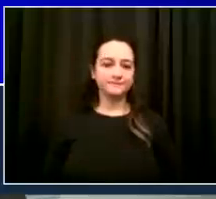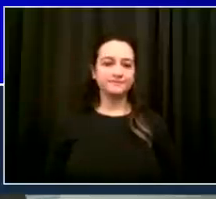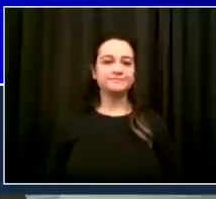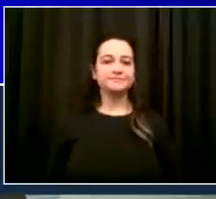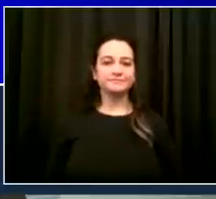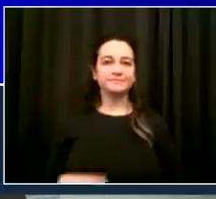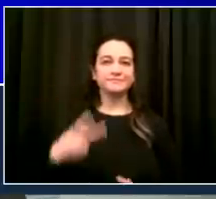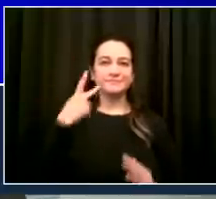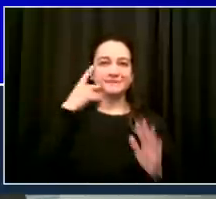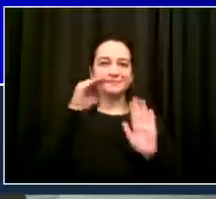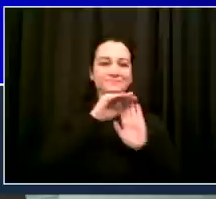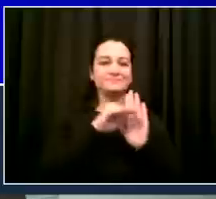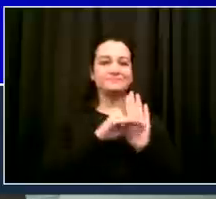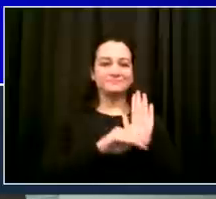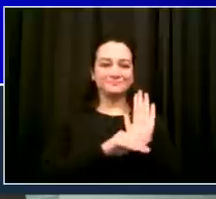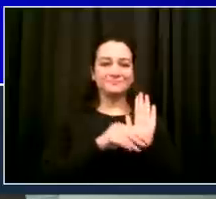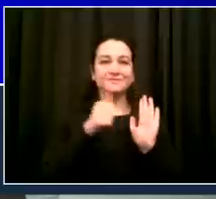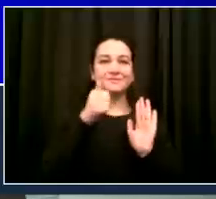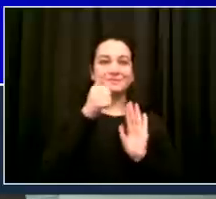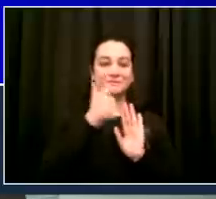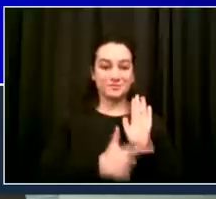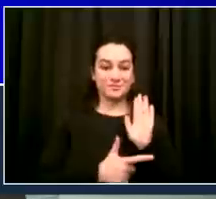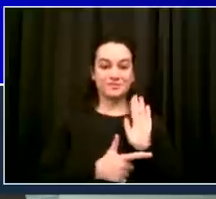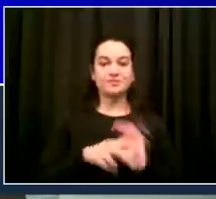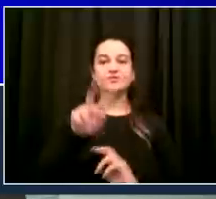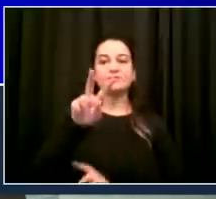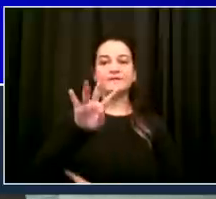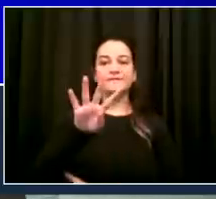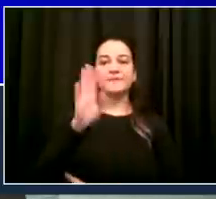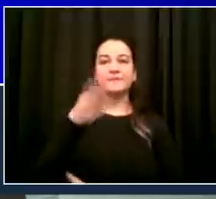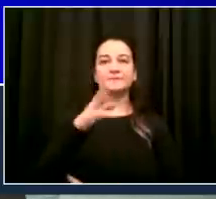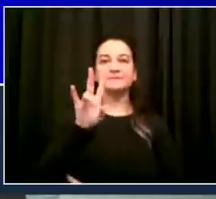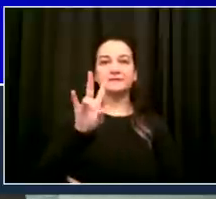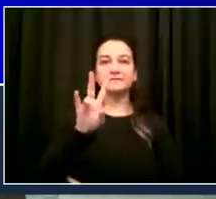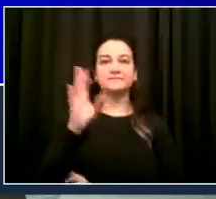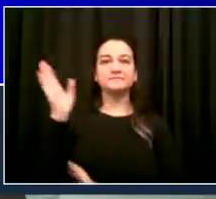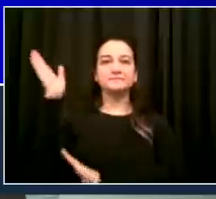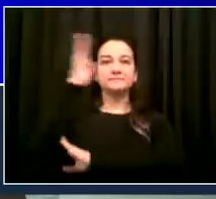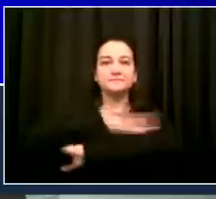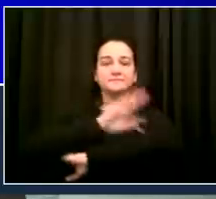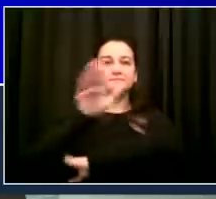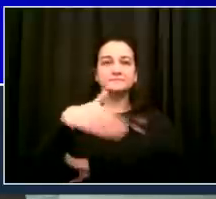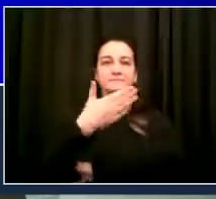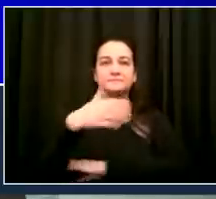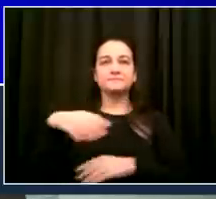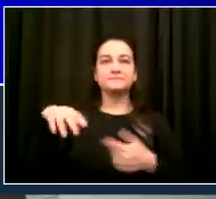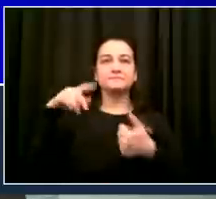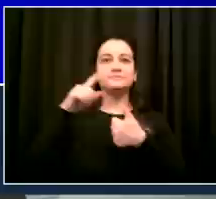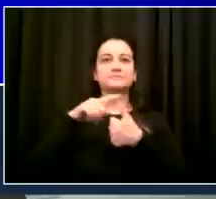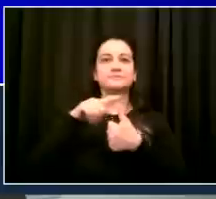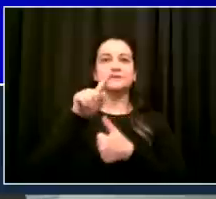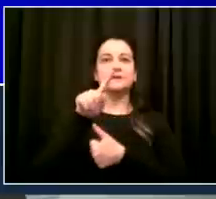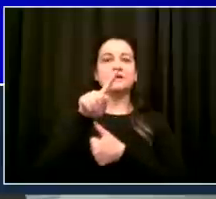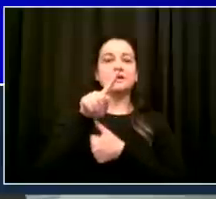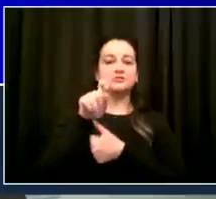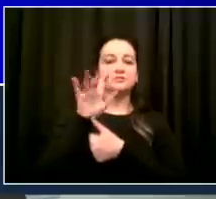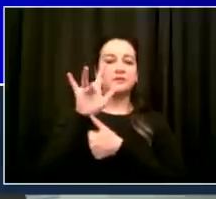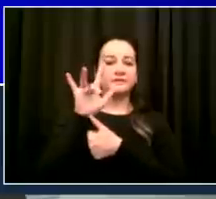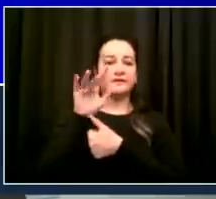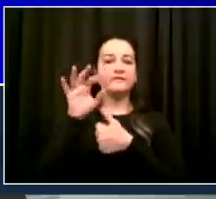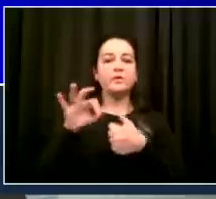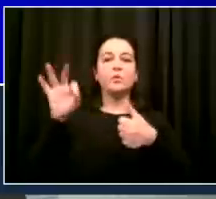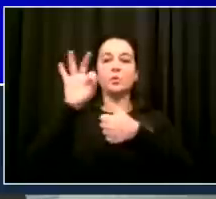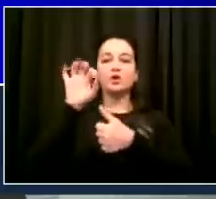today, 125 Worth Street. Tomorrow, Gotham Health Clinic, Vanderbilt Clinic, Staten Island,